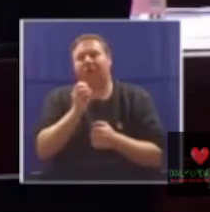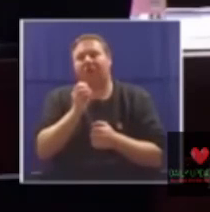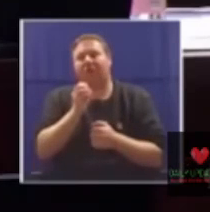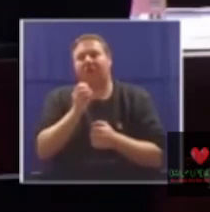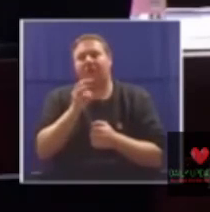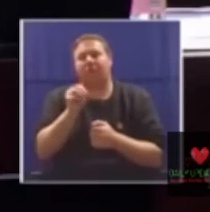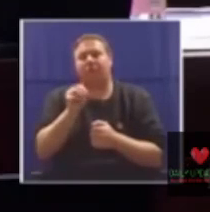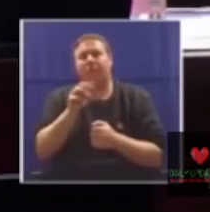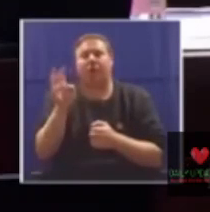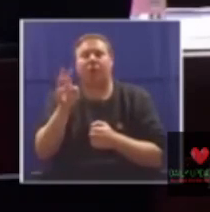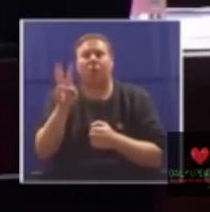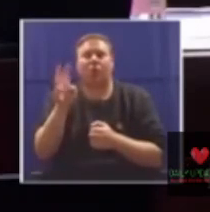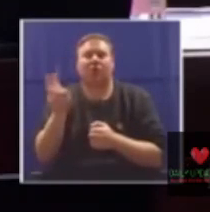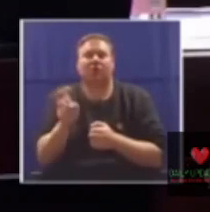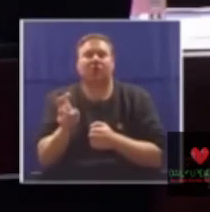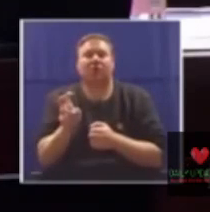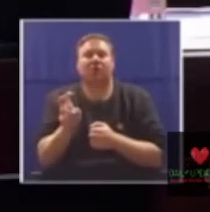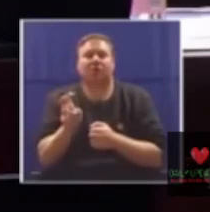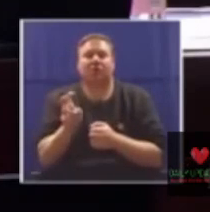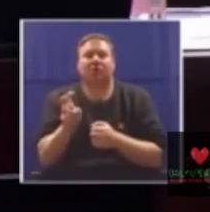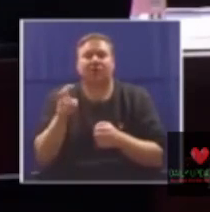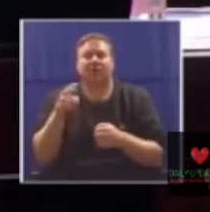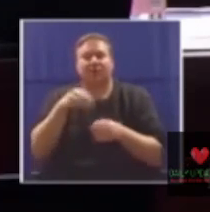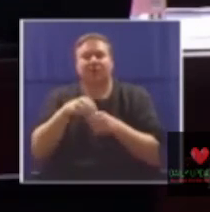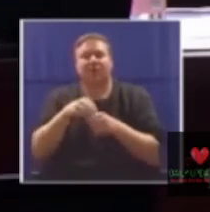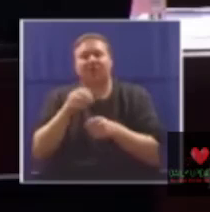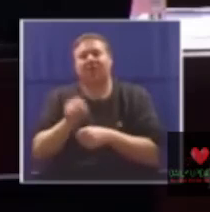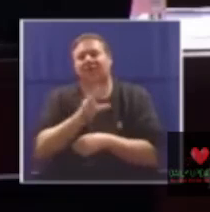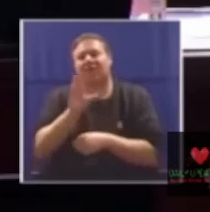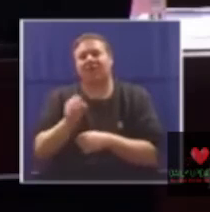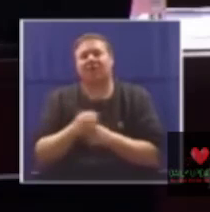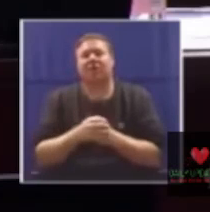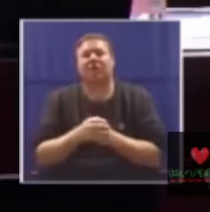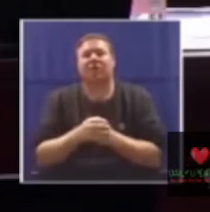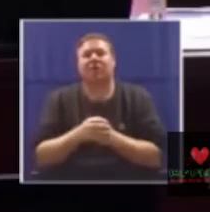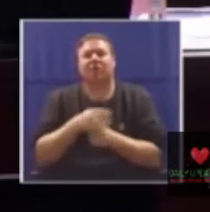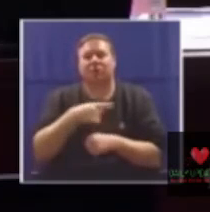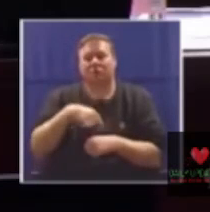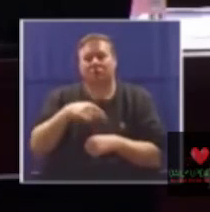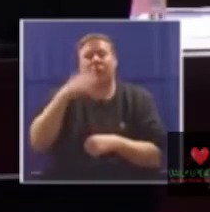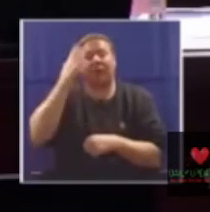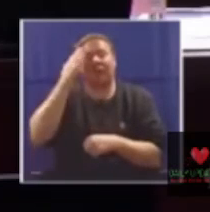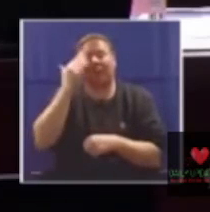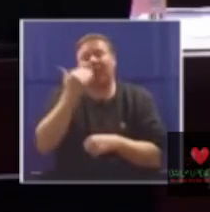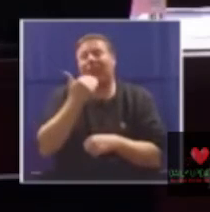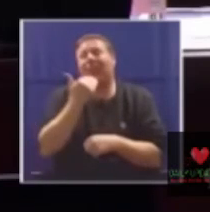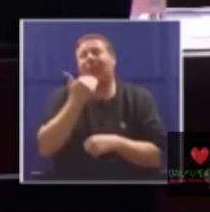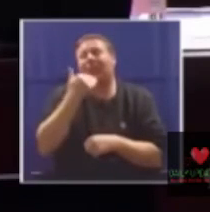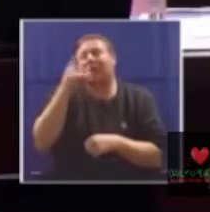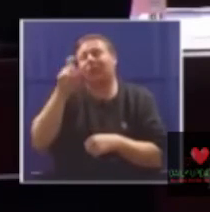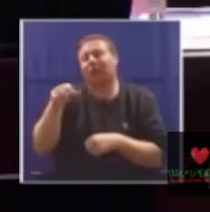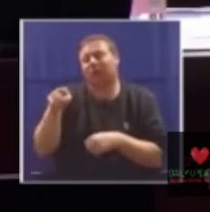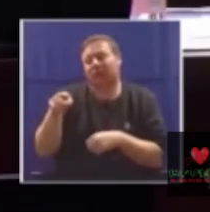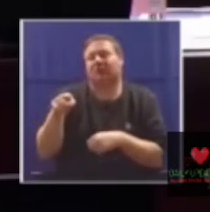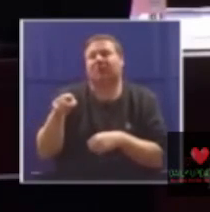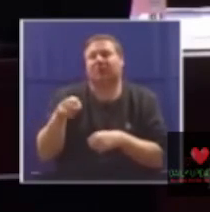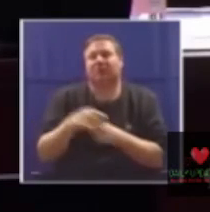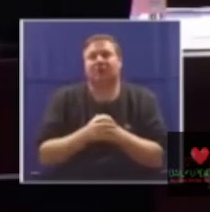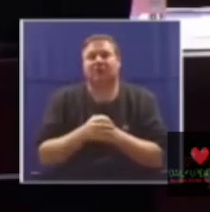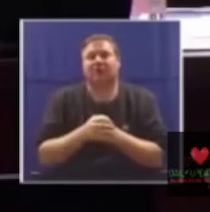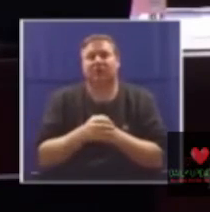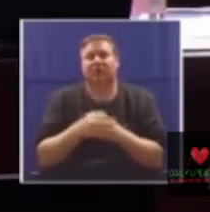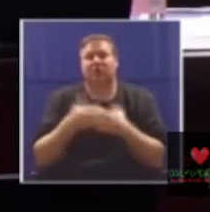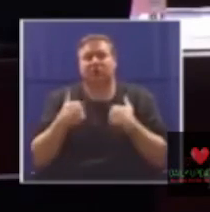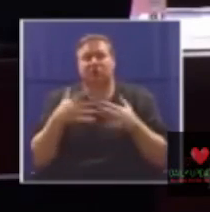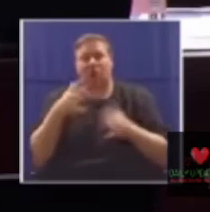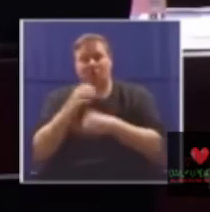1,250 megawatts into South Africa. And we know who that is. In the beginning of